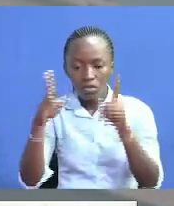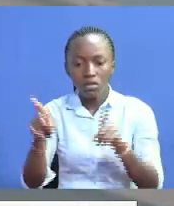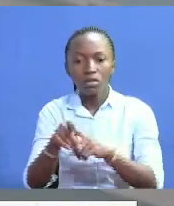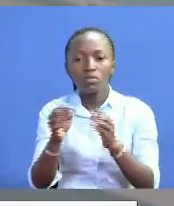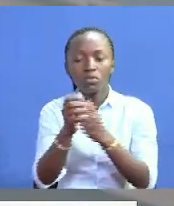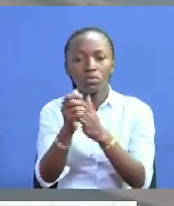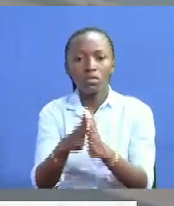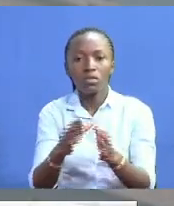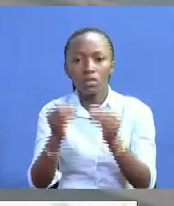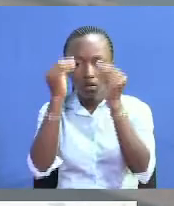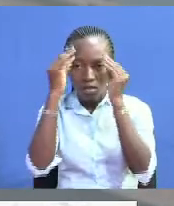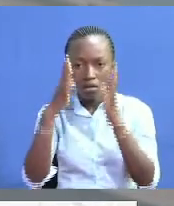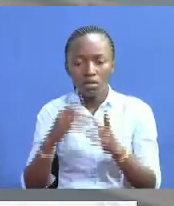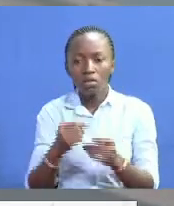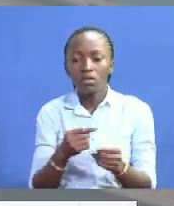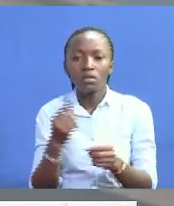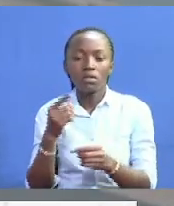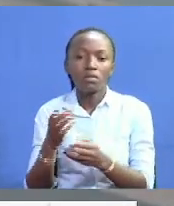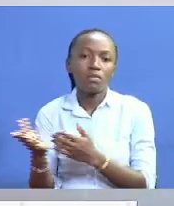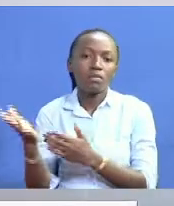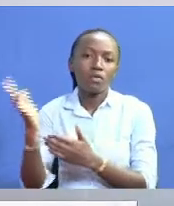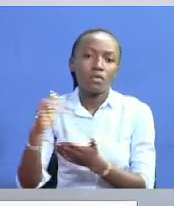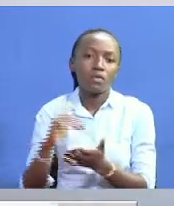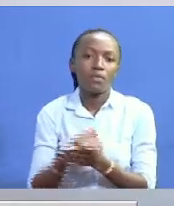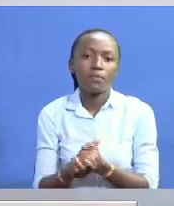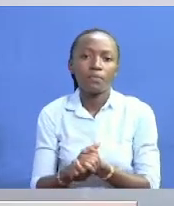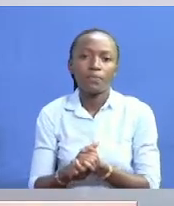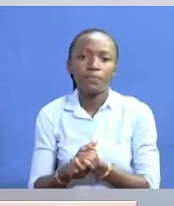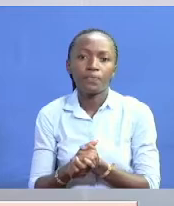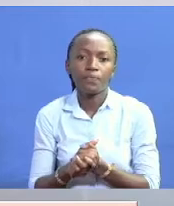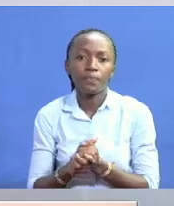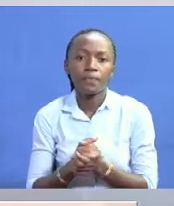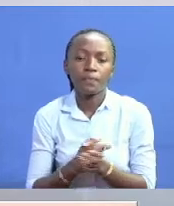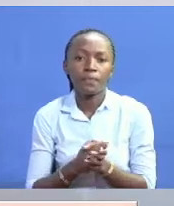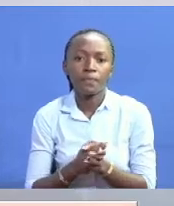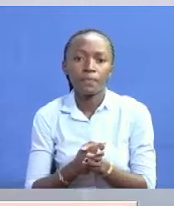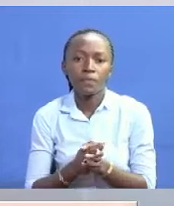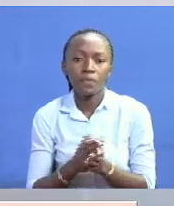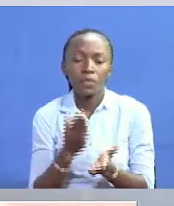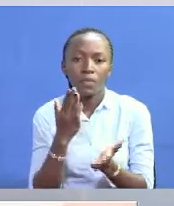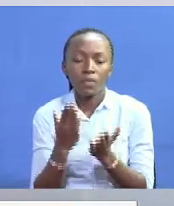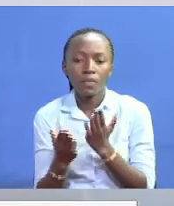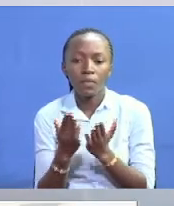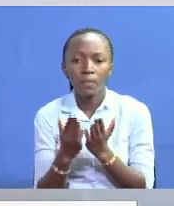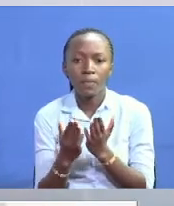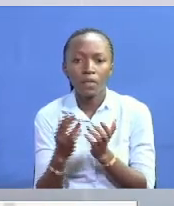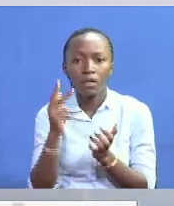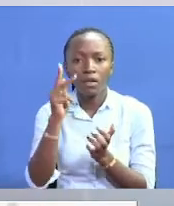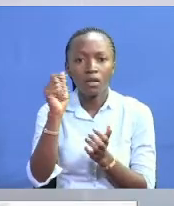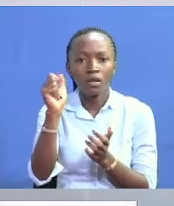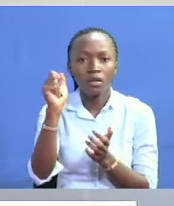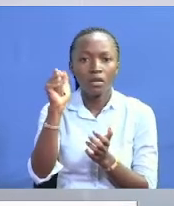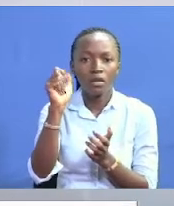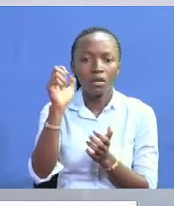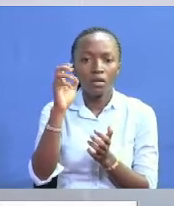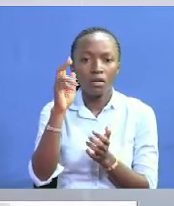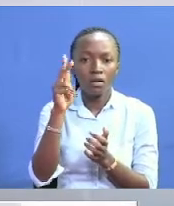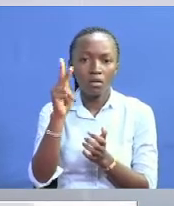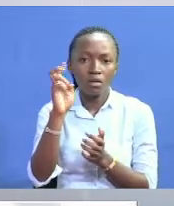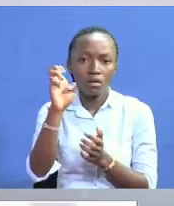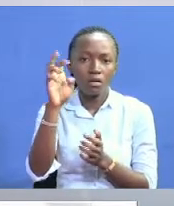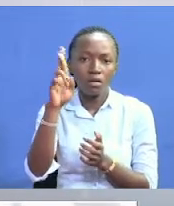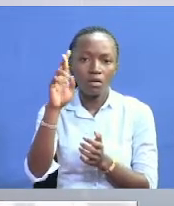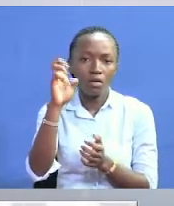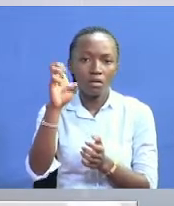there before the bill was introduced. All right. I don't know, Kerera, how do you want to weigh in onto this? Do you